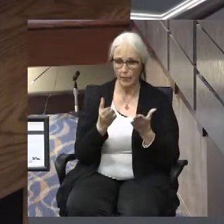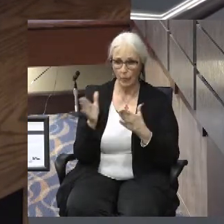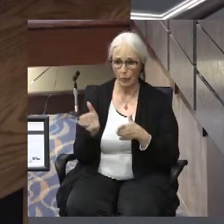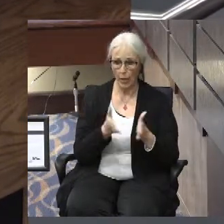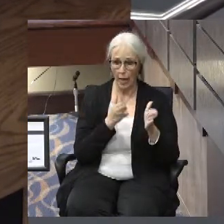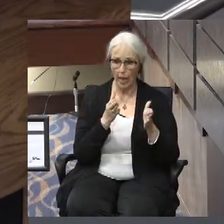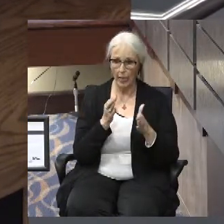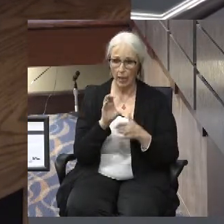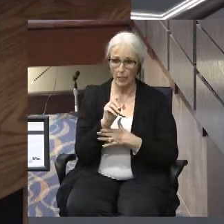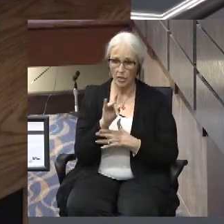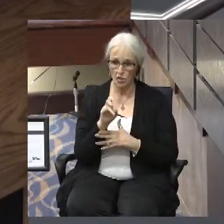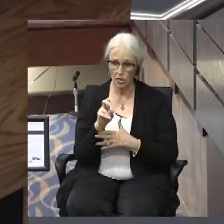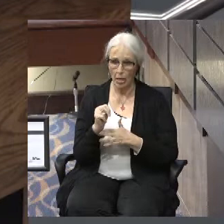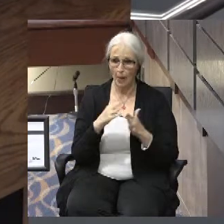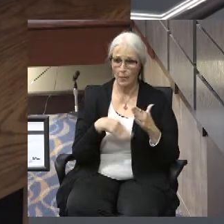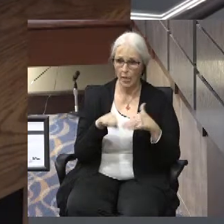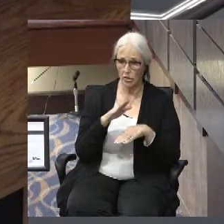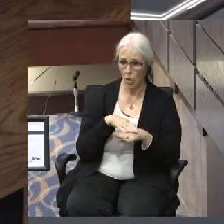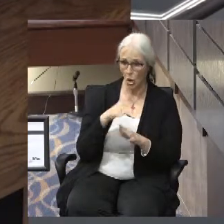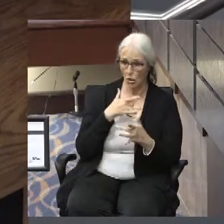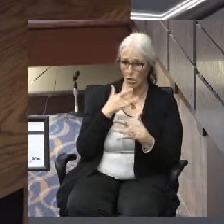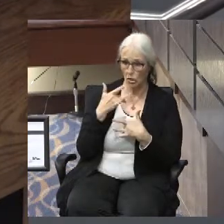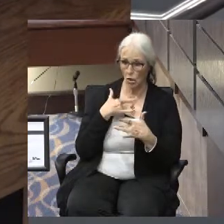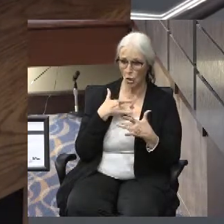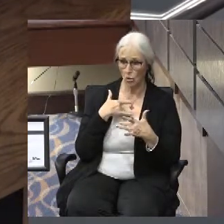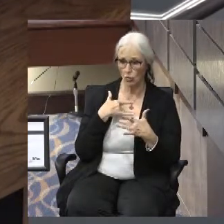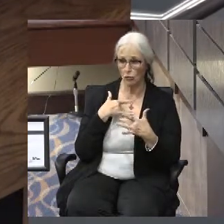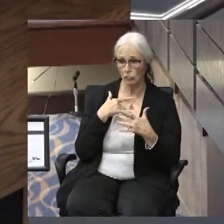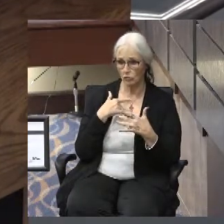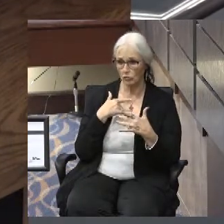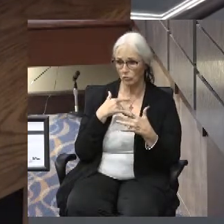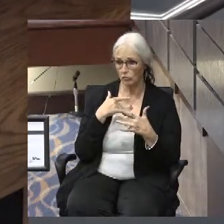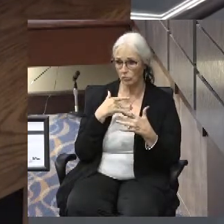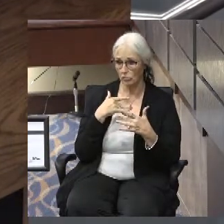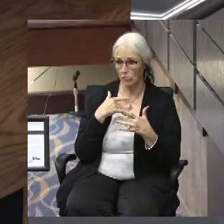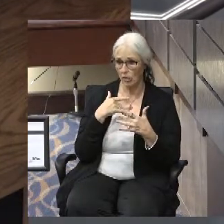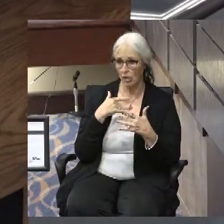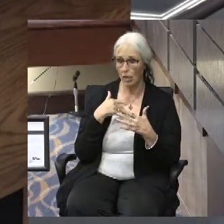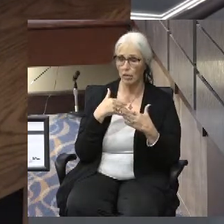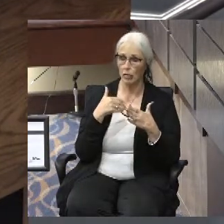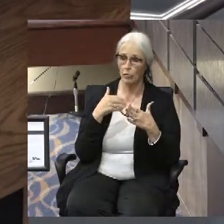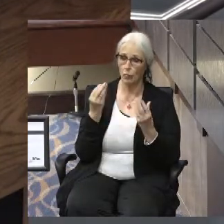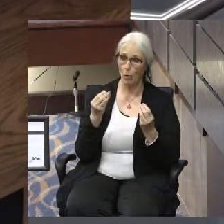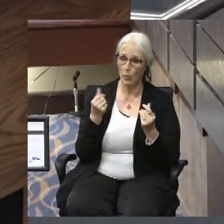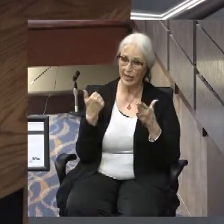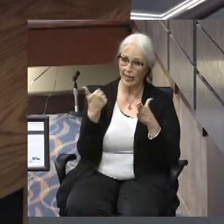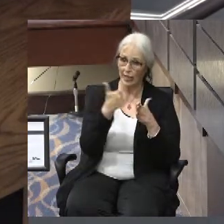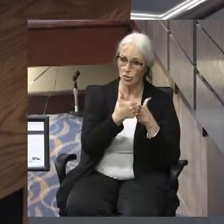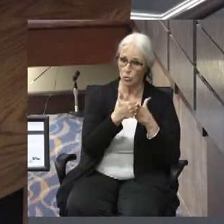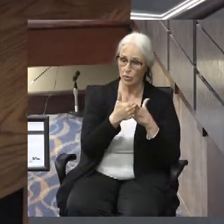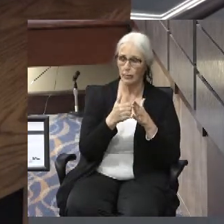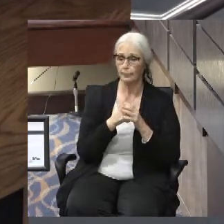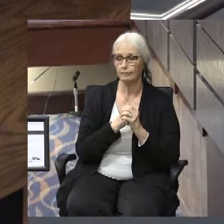Commission based on some concern from the neighboring property. And that's included on your